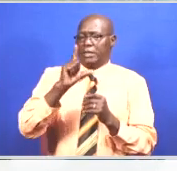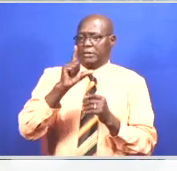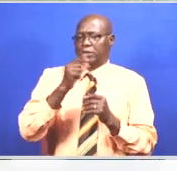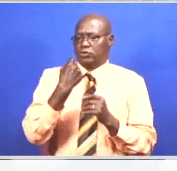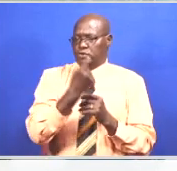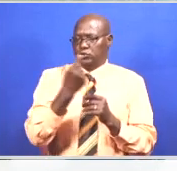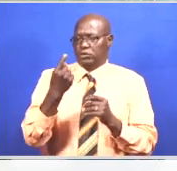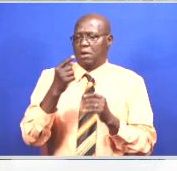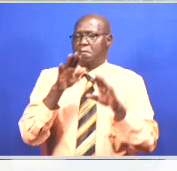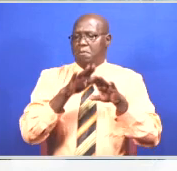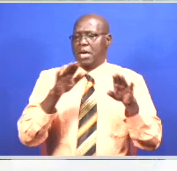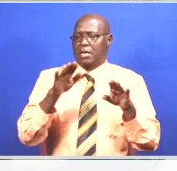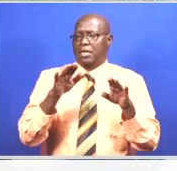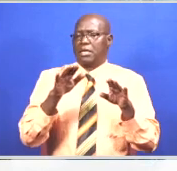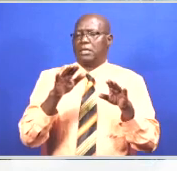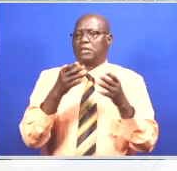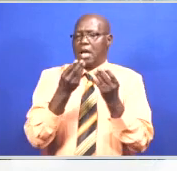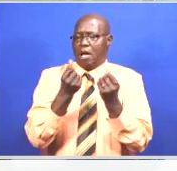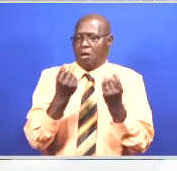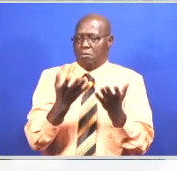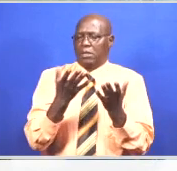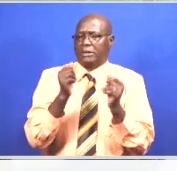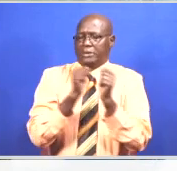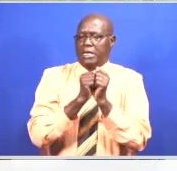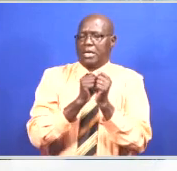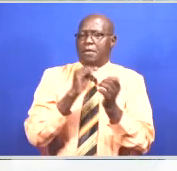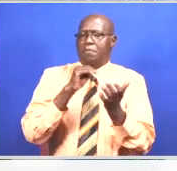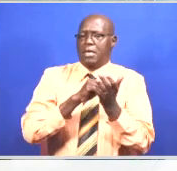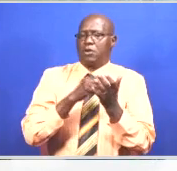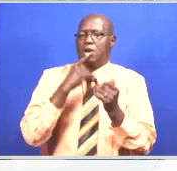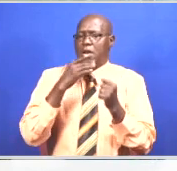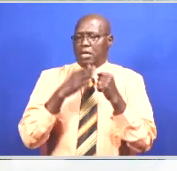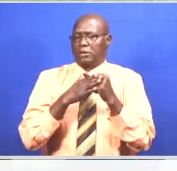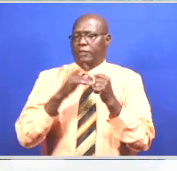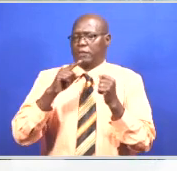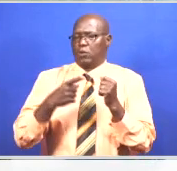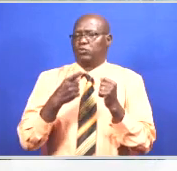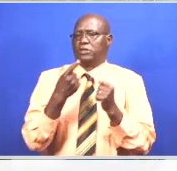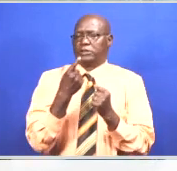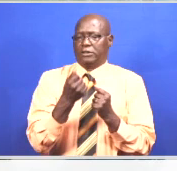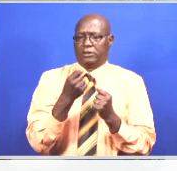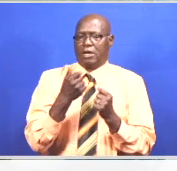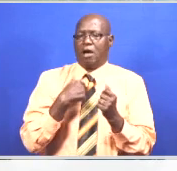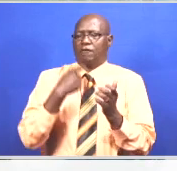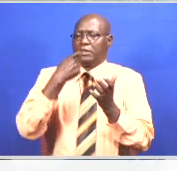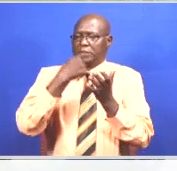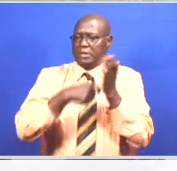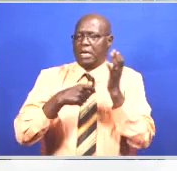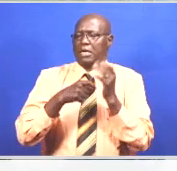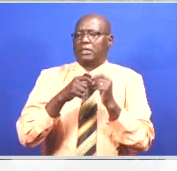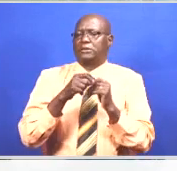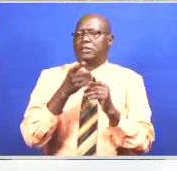estimated market value of 10,900,000 shillings. The ethanol had a tax implication